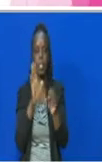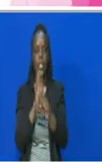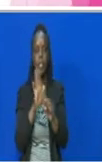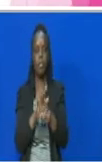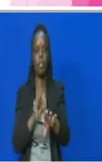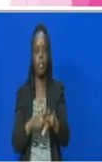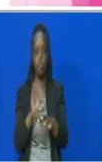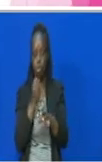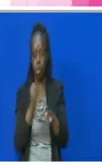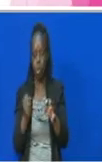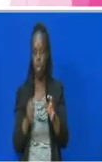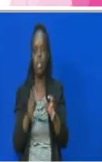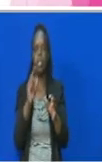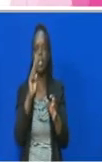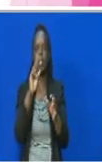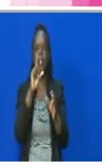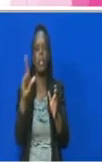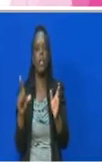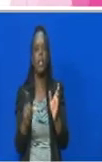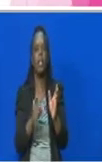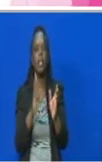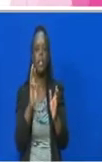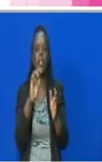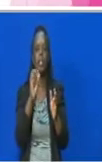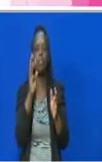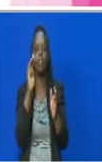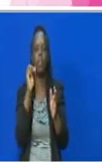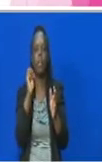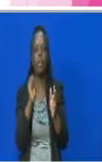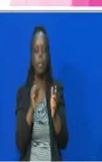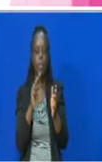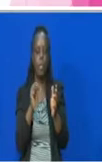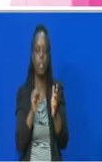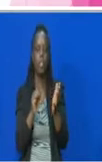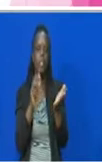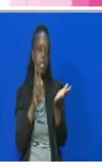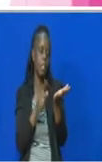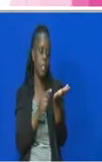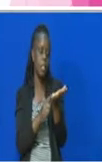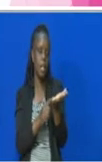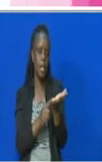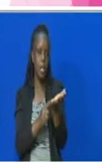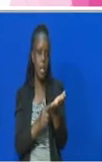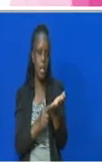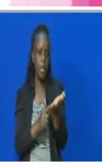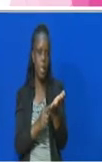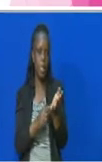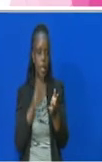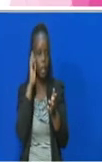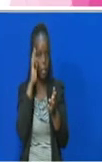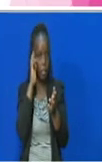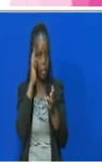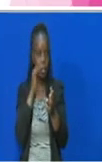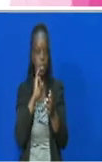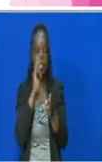they look dull and also brown in color. The reason is because of